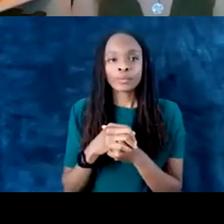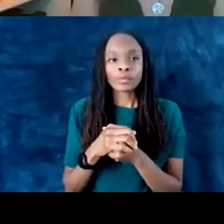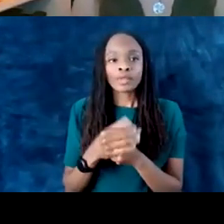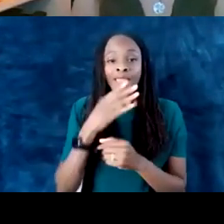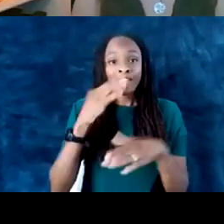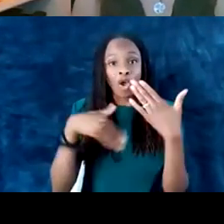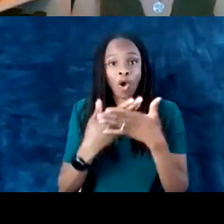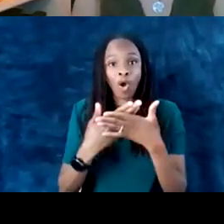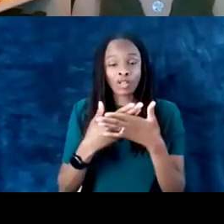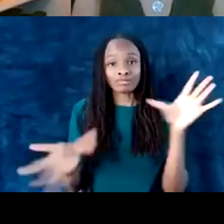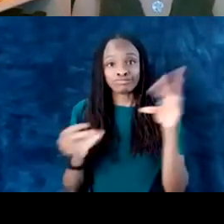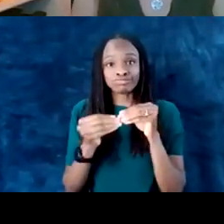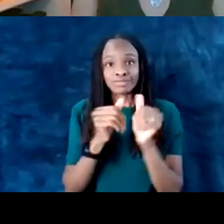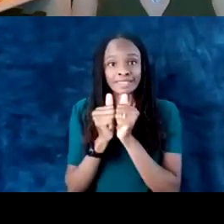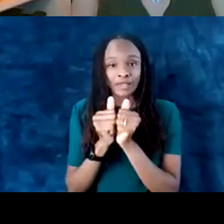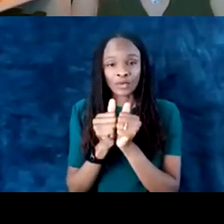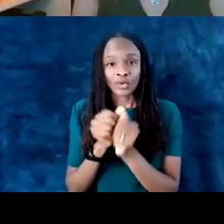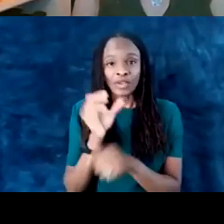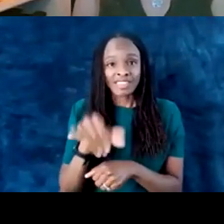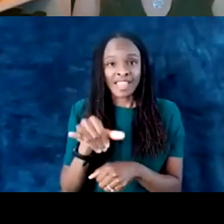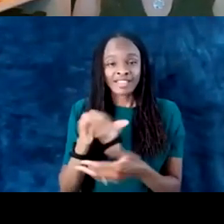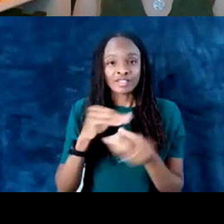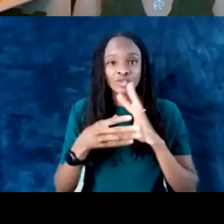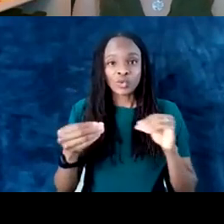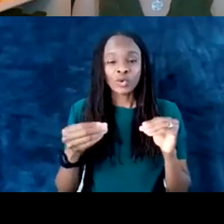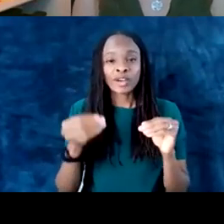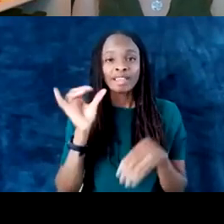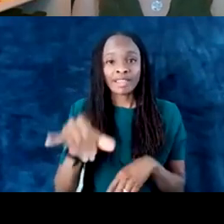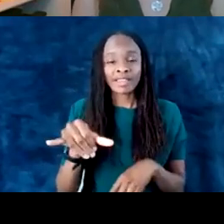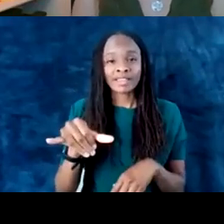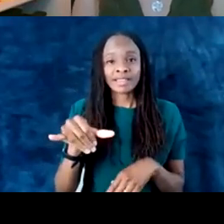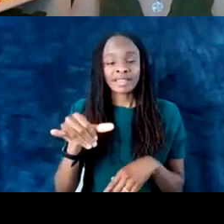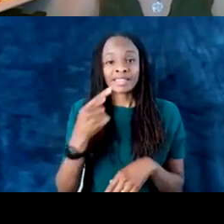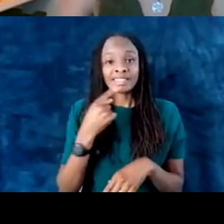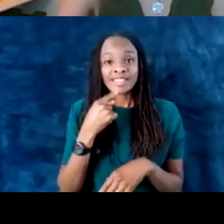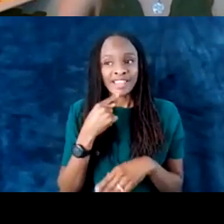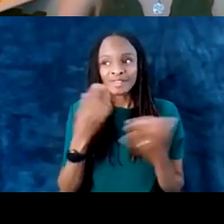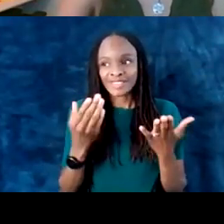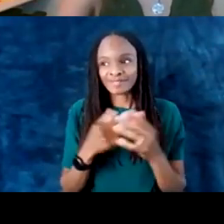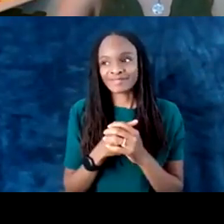Altogether, the cumulative sort of story that it told was